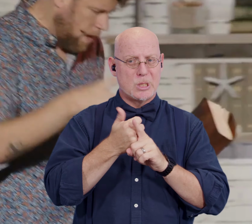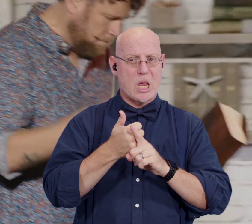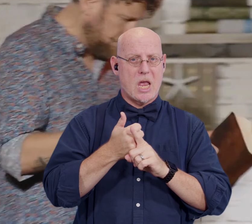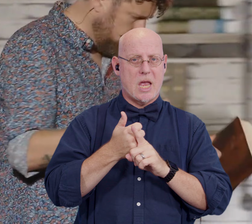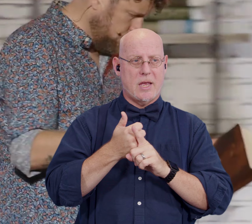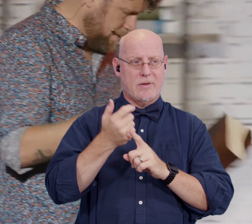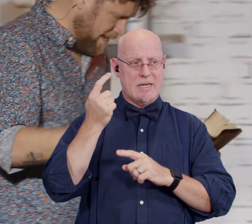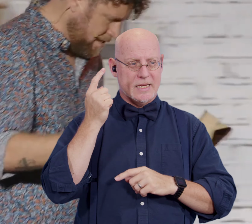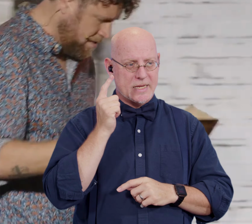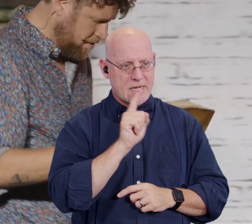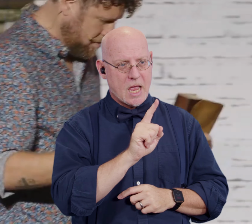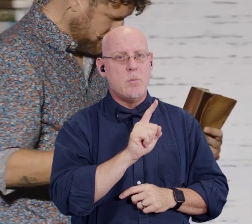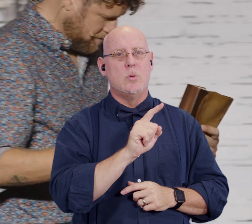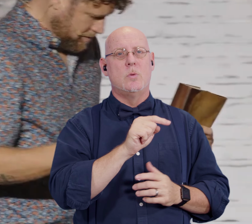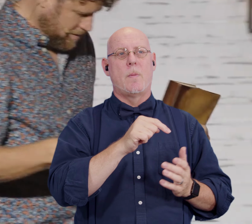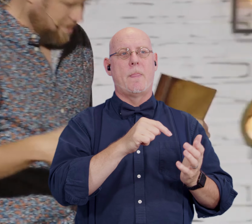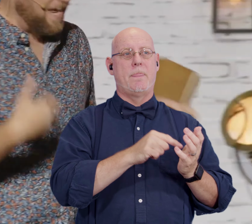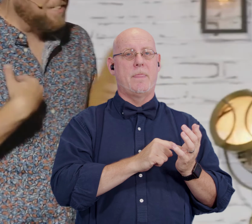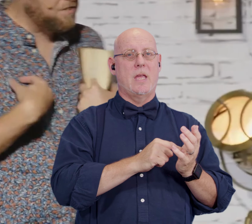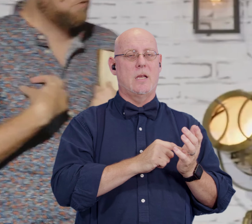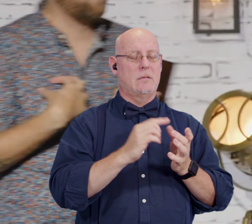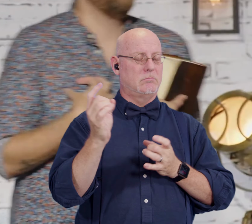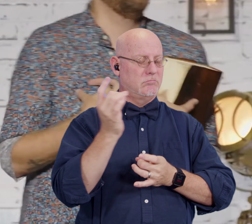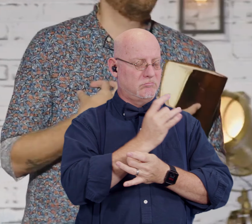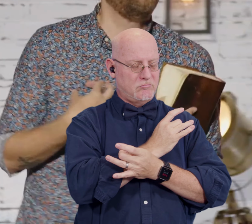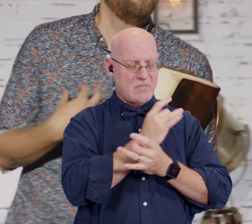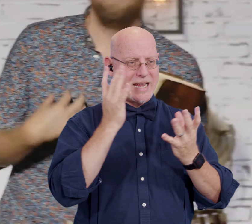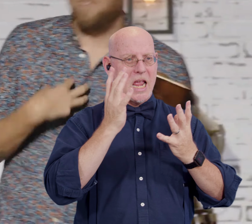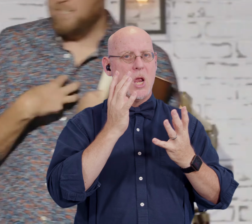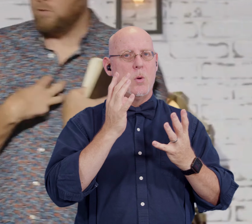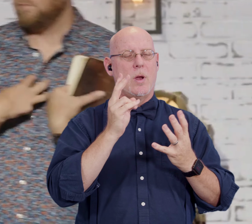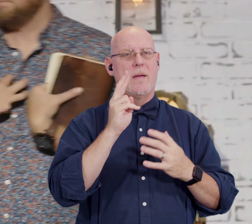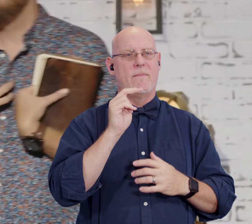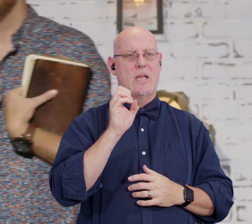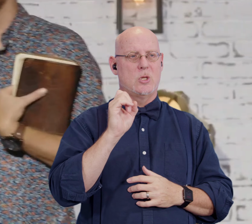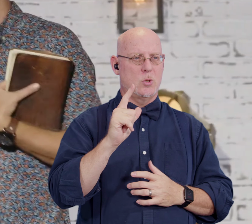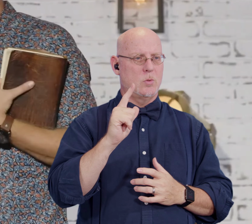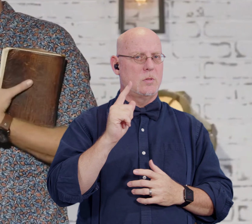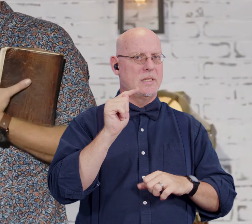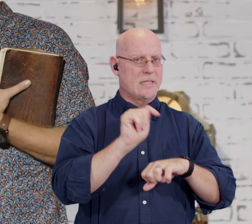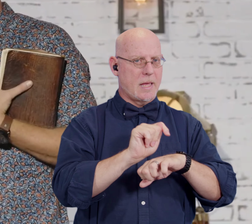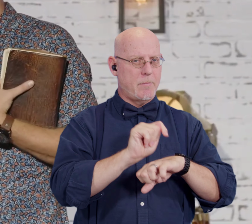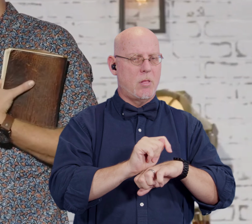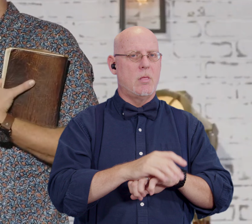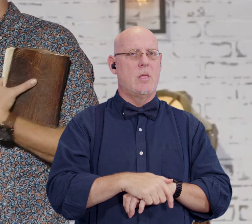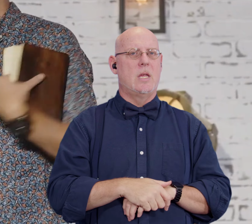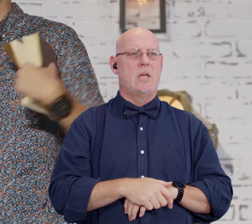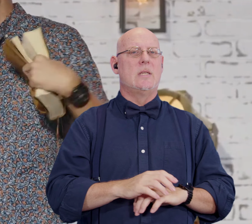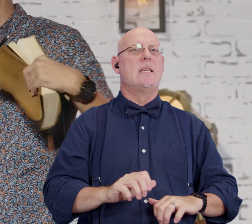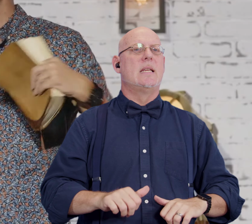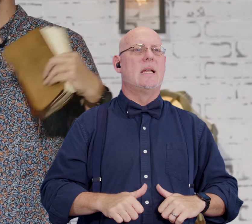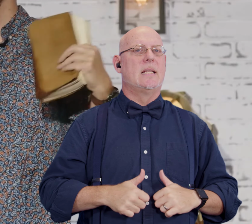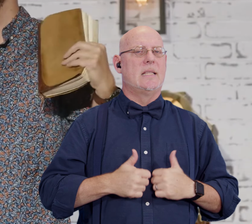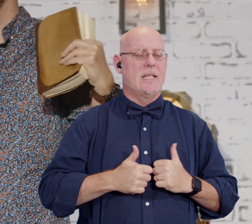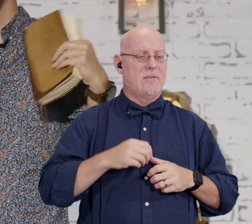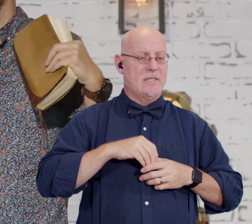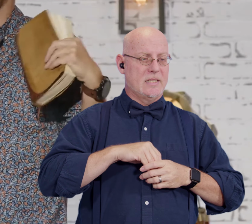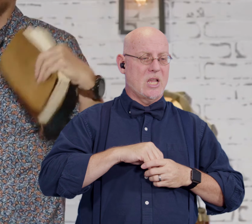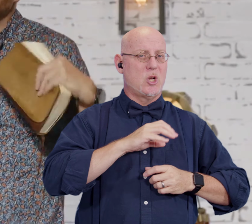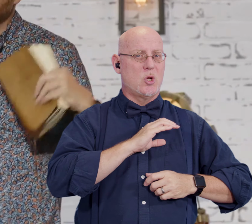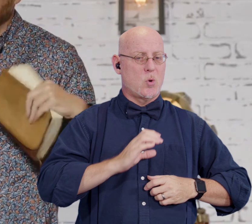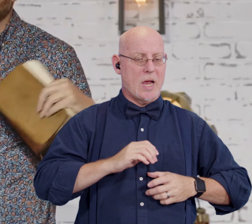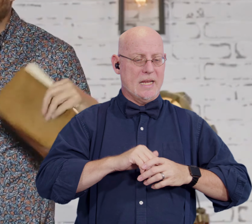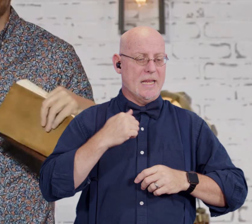himself comes to this desecrated vessel, this temple, and lives